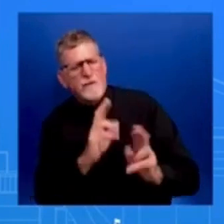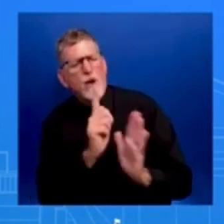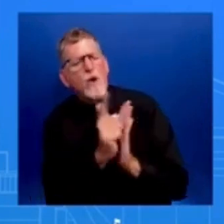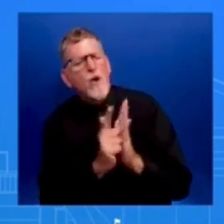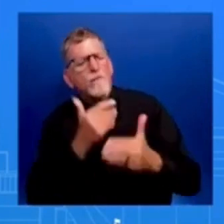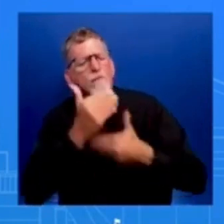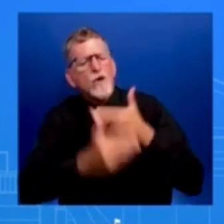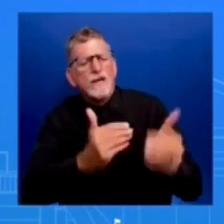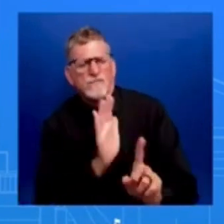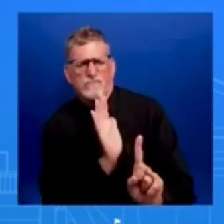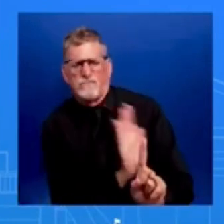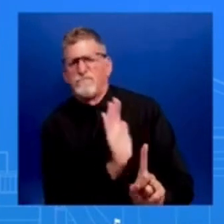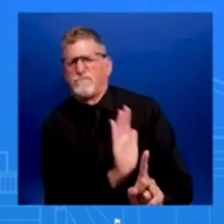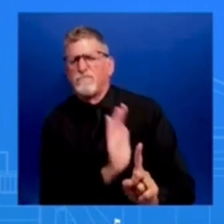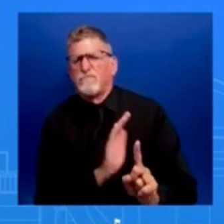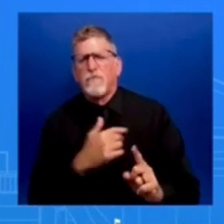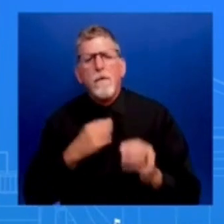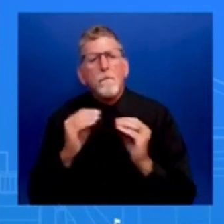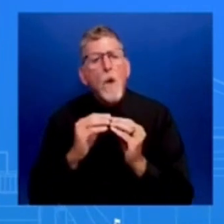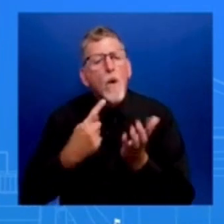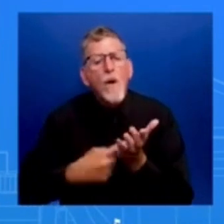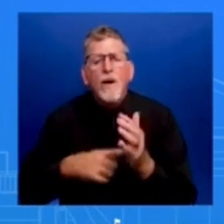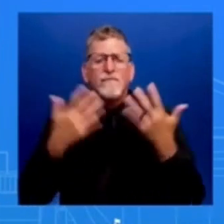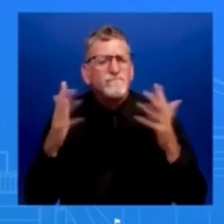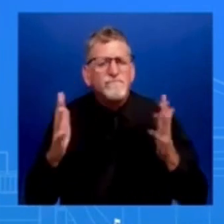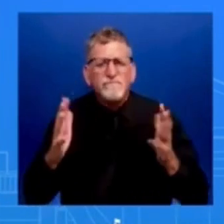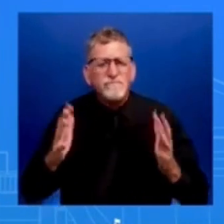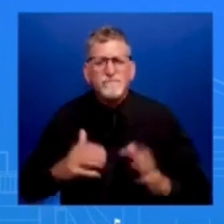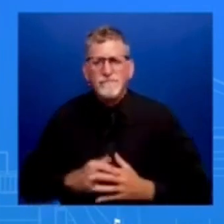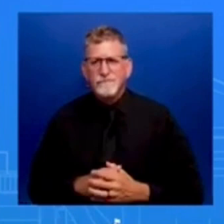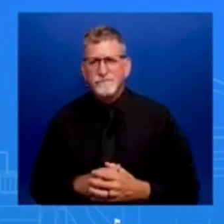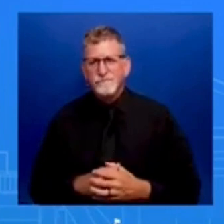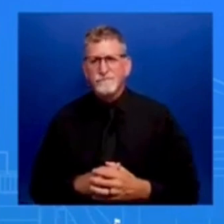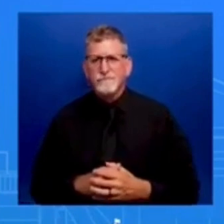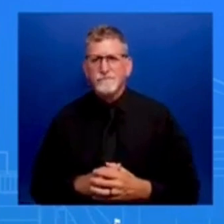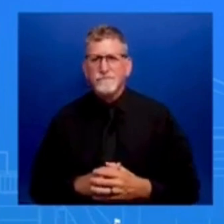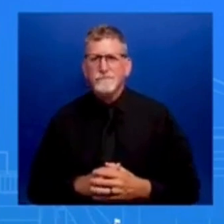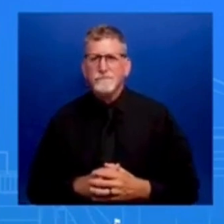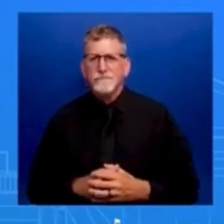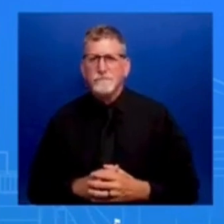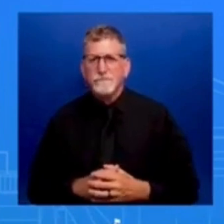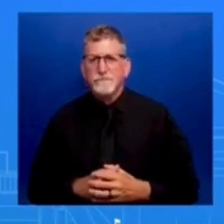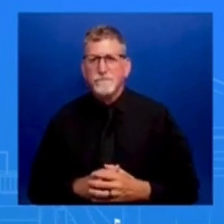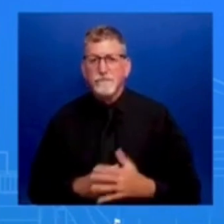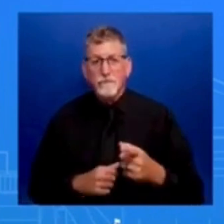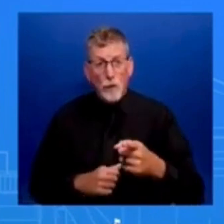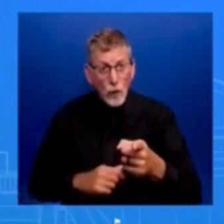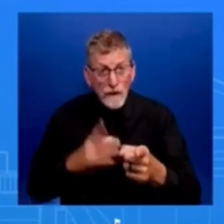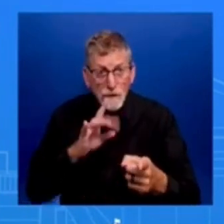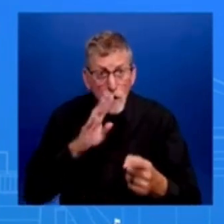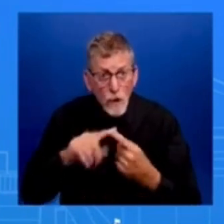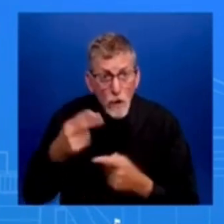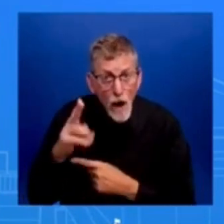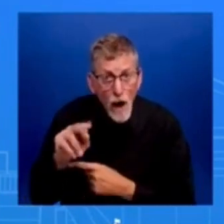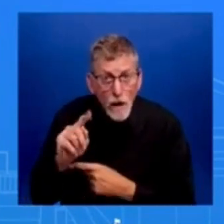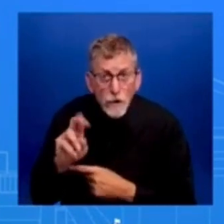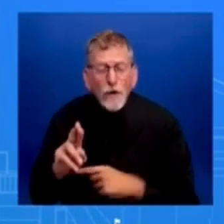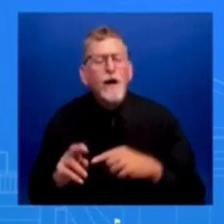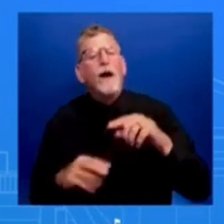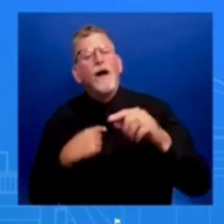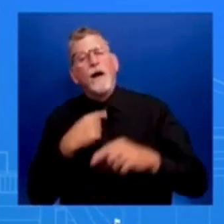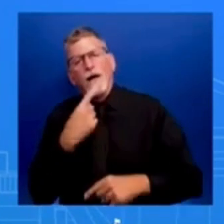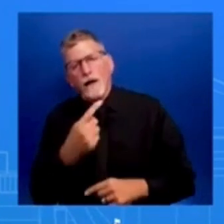of characterizing. Has he spoken to Hunter? I'm just not going to speak to any private conversation that the president has with his family. And one other one. In